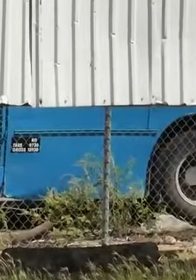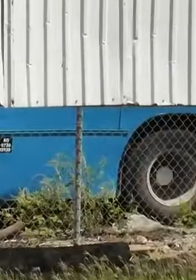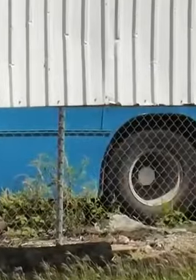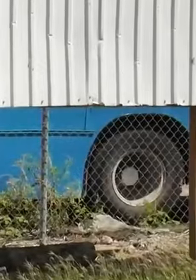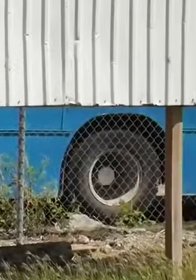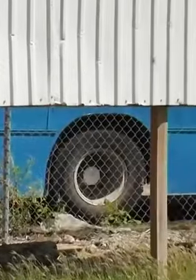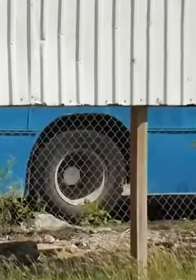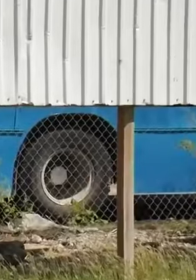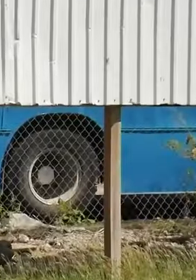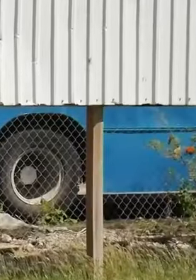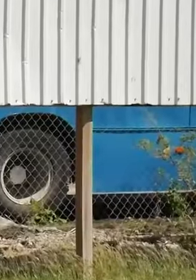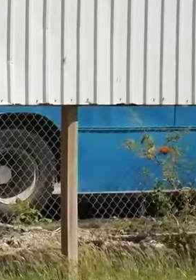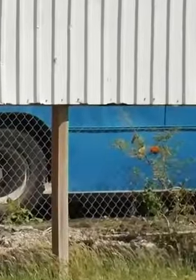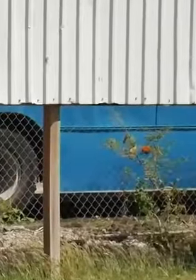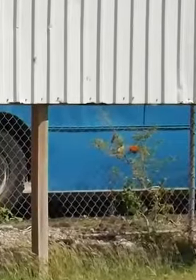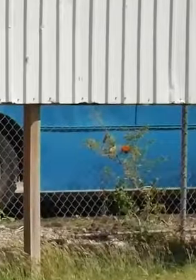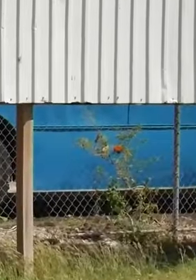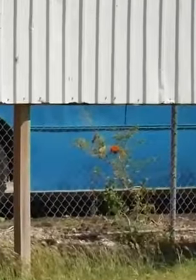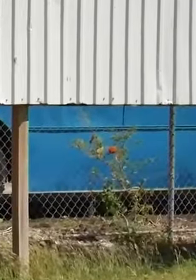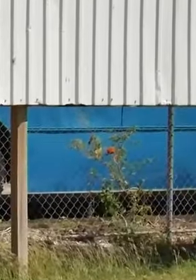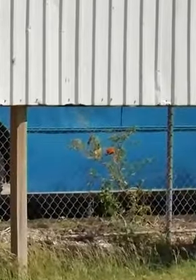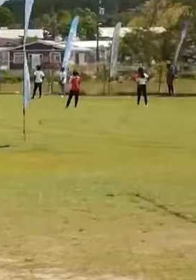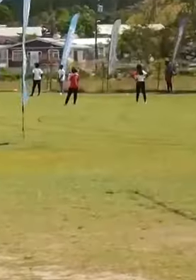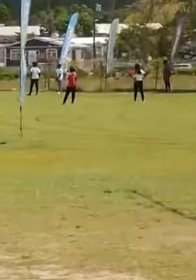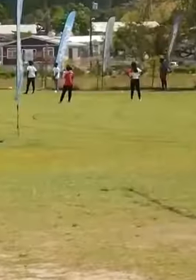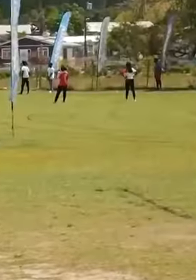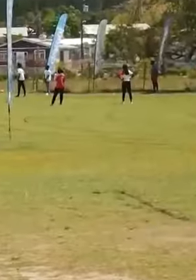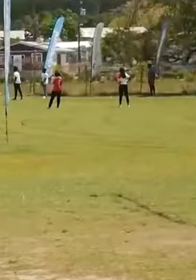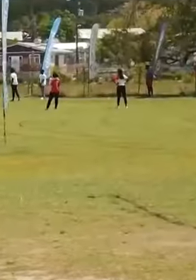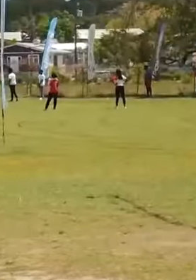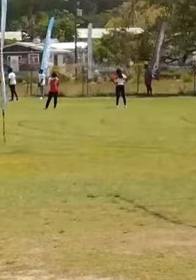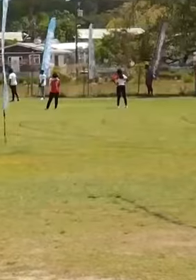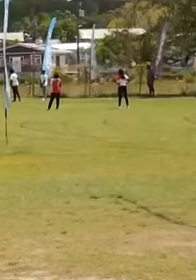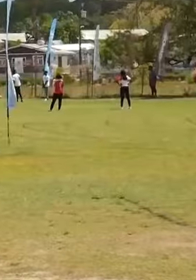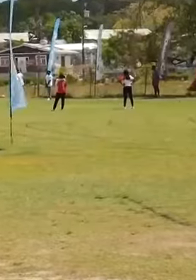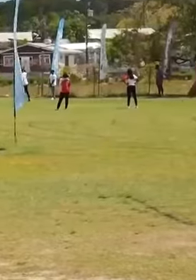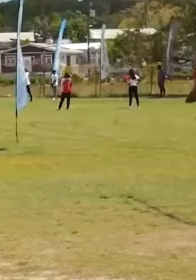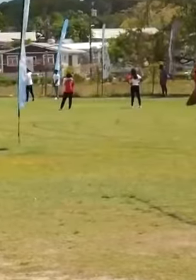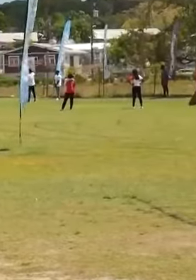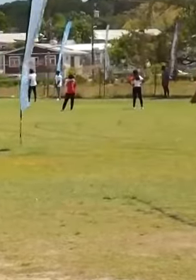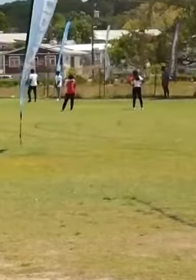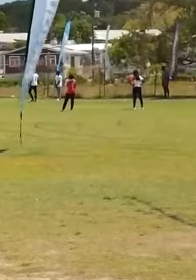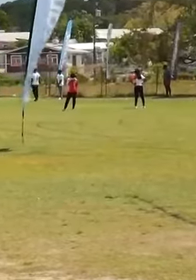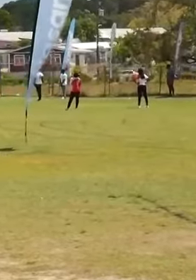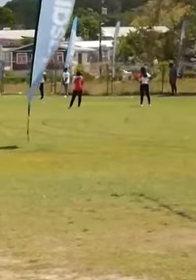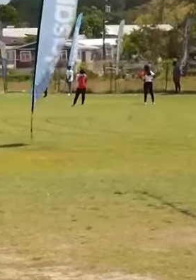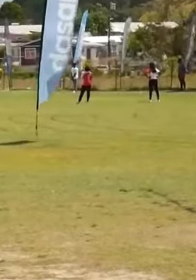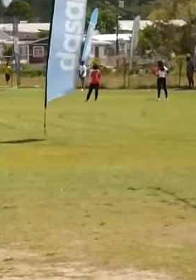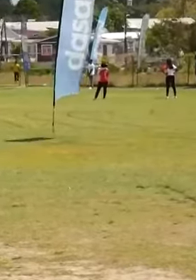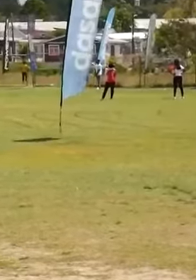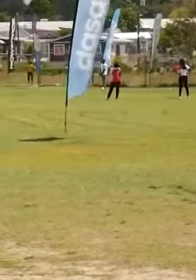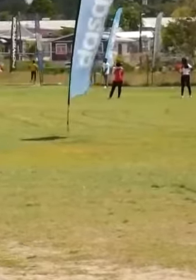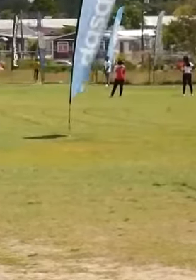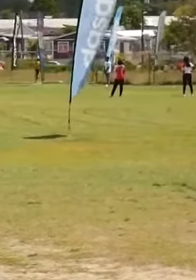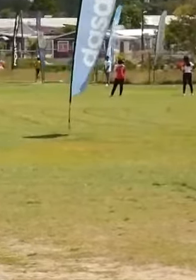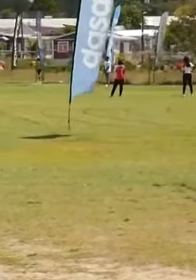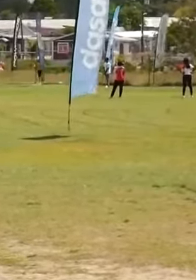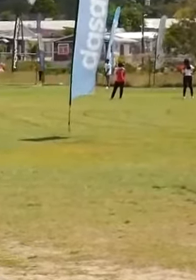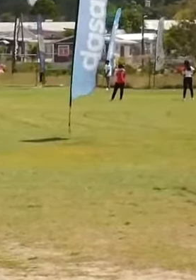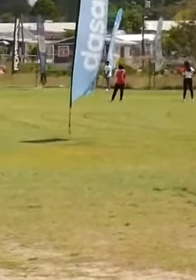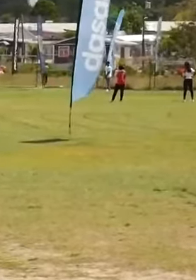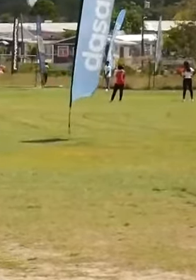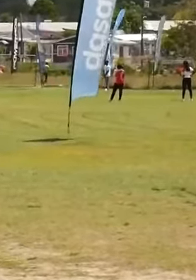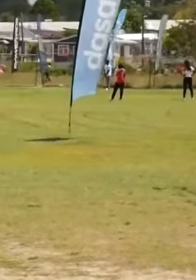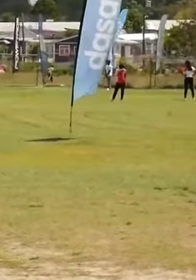8C Shania Thomas. Fresh from winning the under 20 girls long jump, the hometown girl added a second gold medal in her